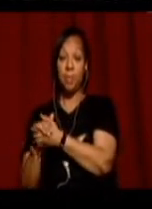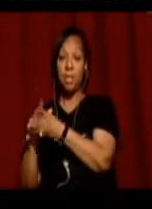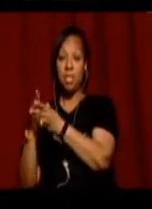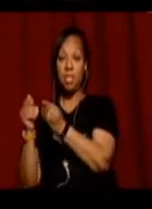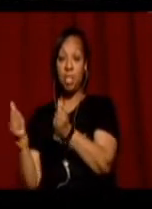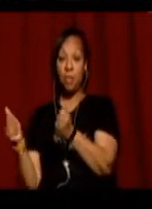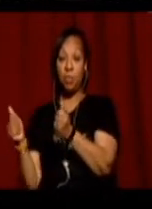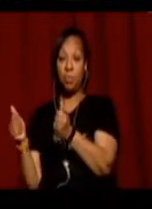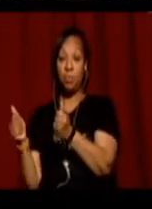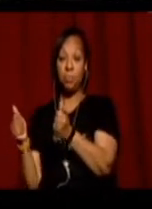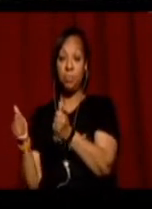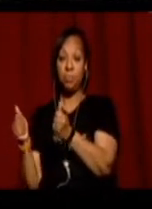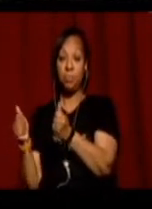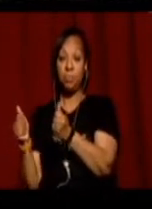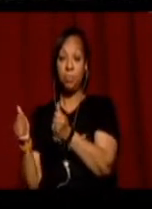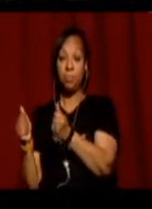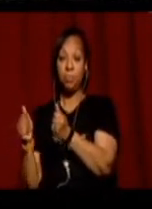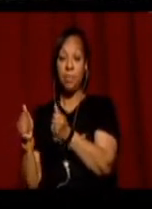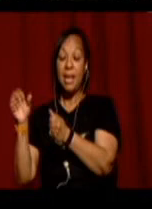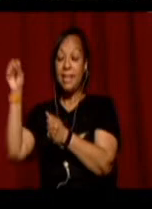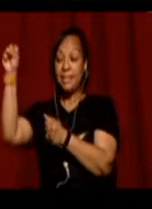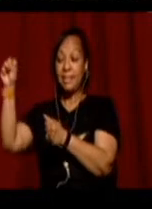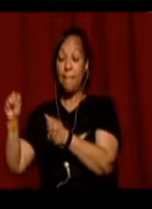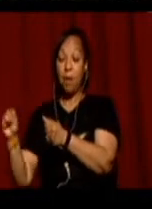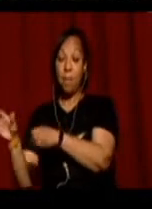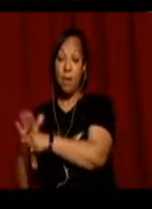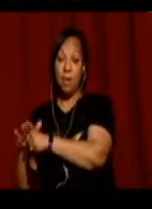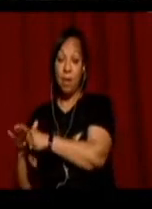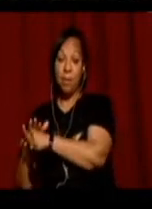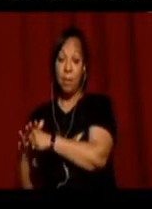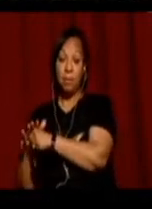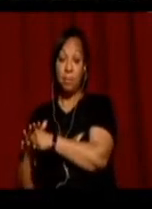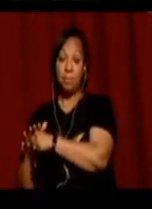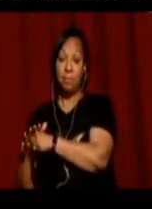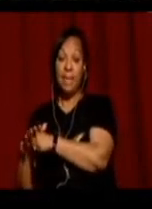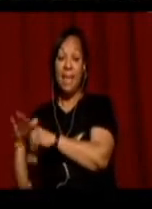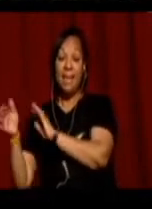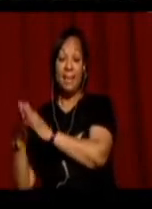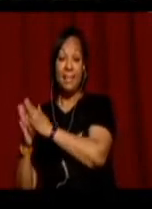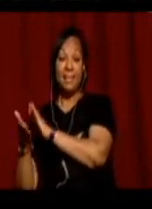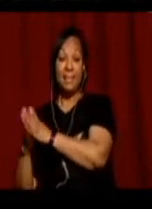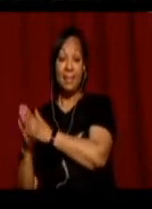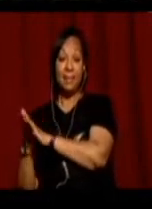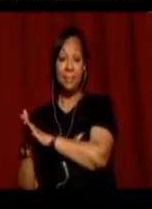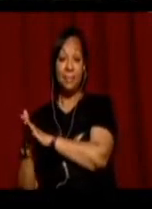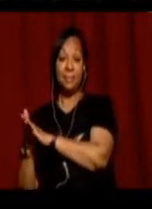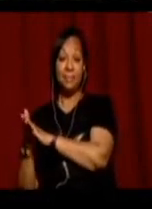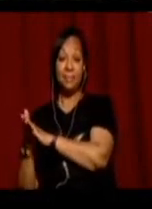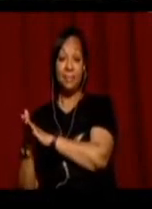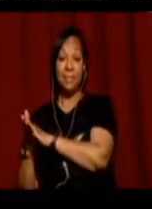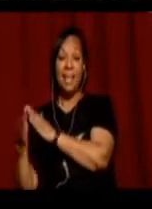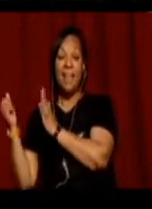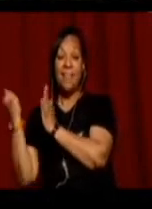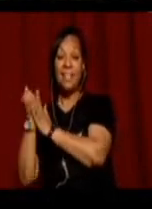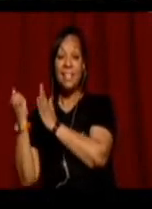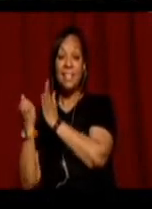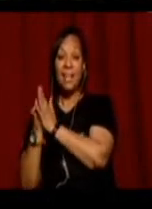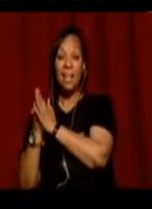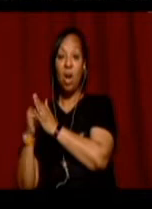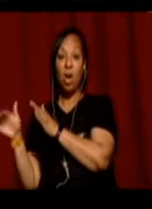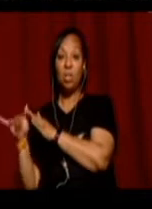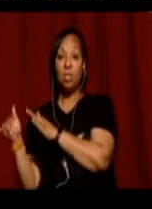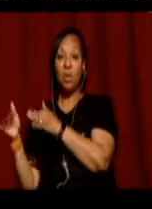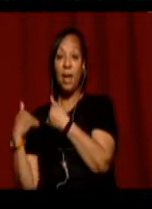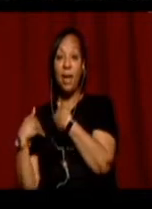several of them throughout the suburban area, and I think there are some in the city. The state has also